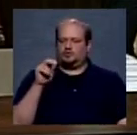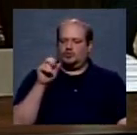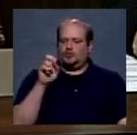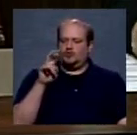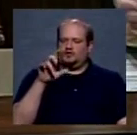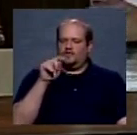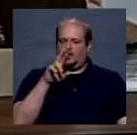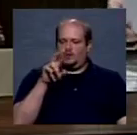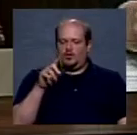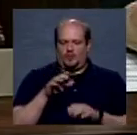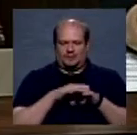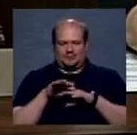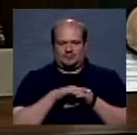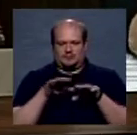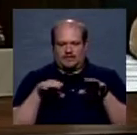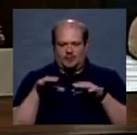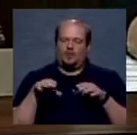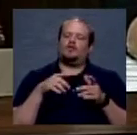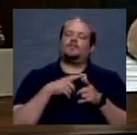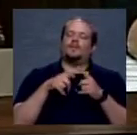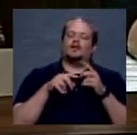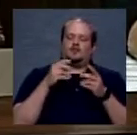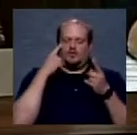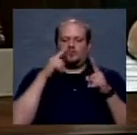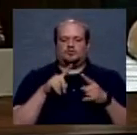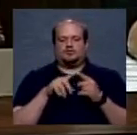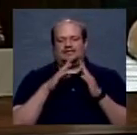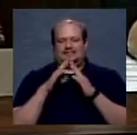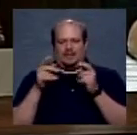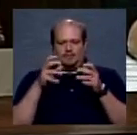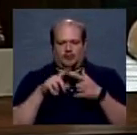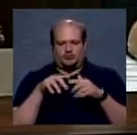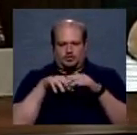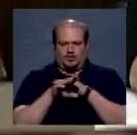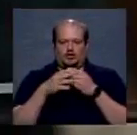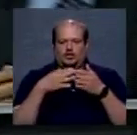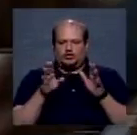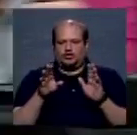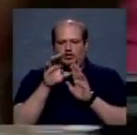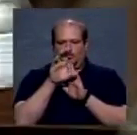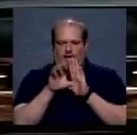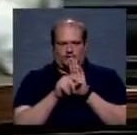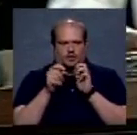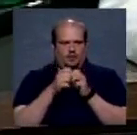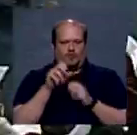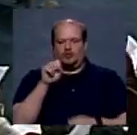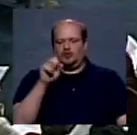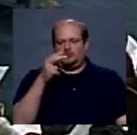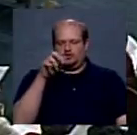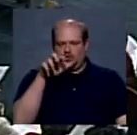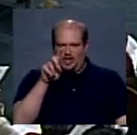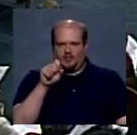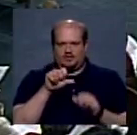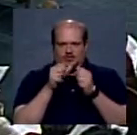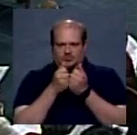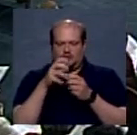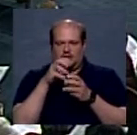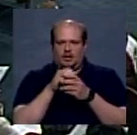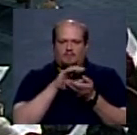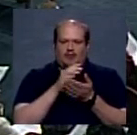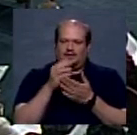sidewalk project, and for the purposes, a resolution authorizes the city manager to enter into a general contract with Shields and Associates Incorporated in the